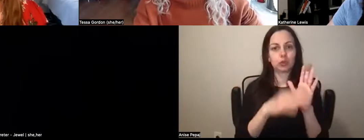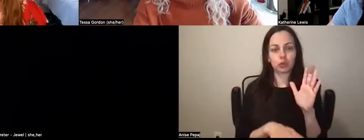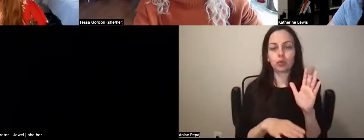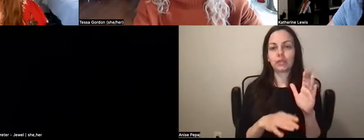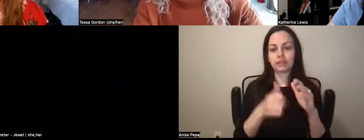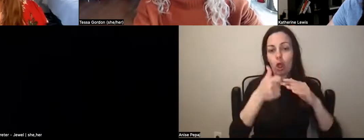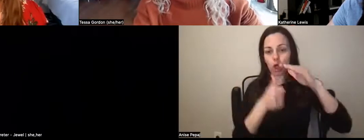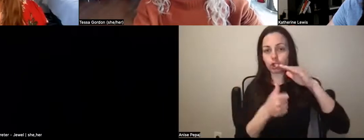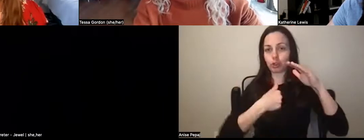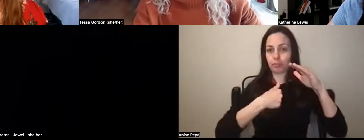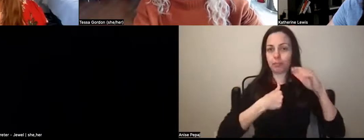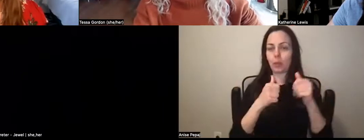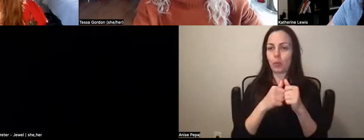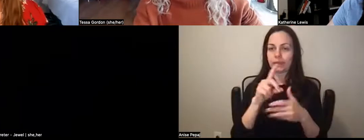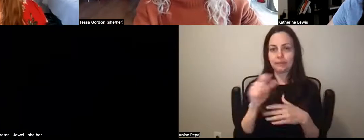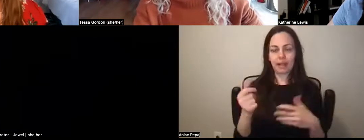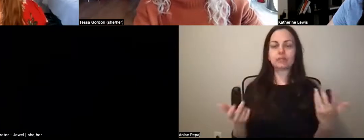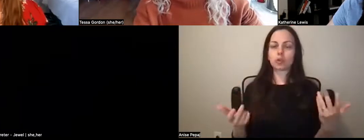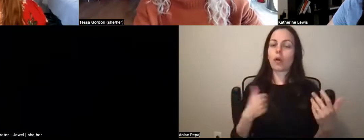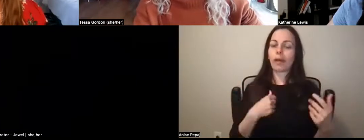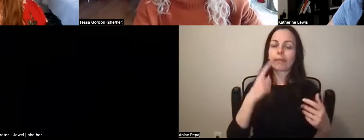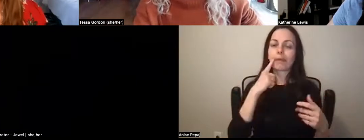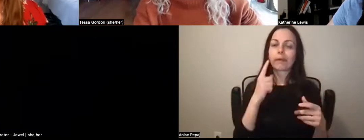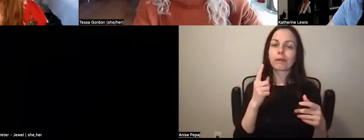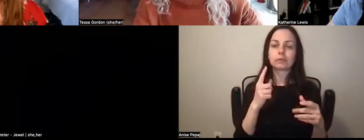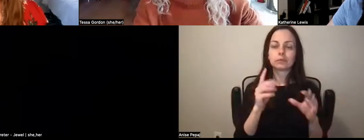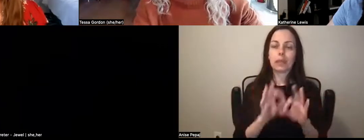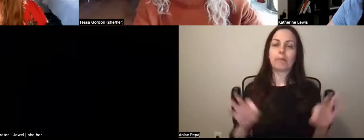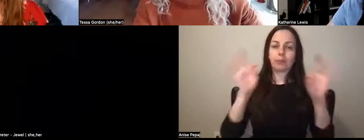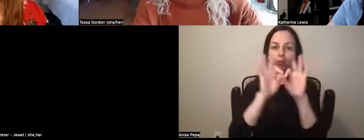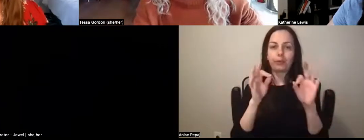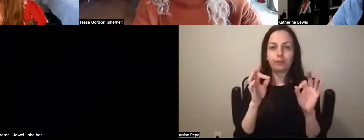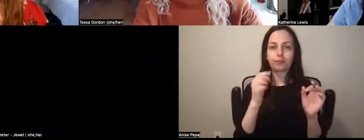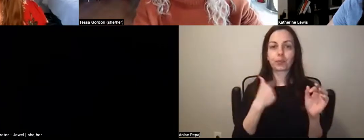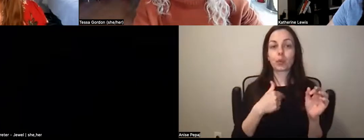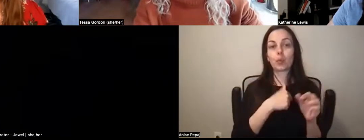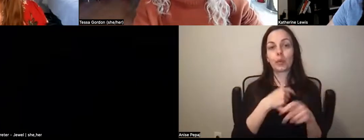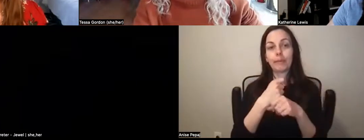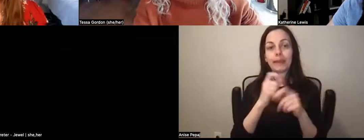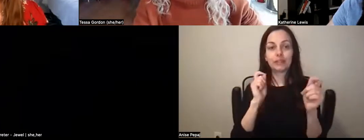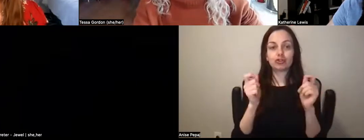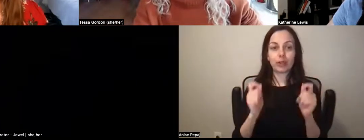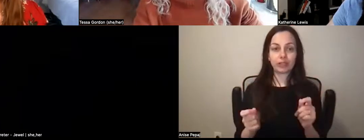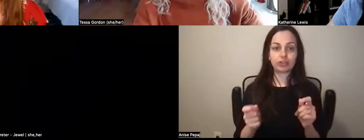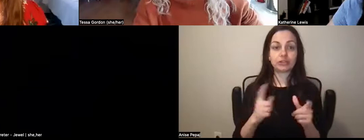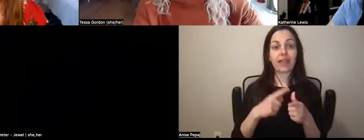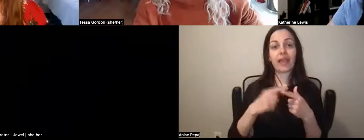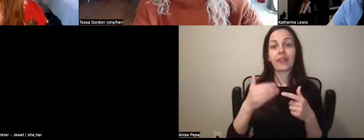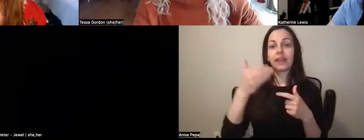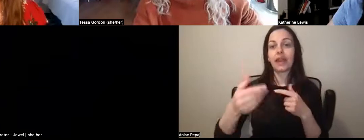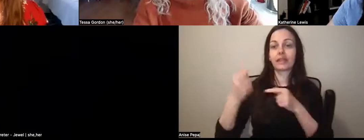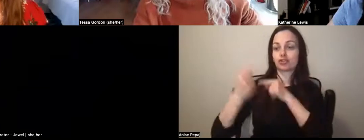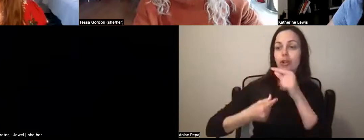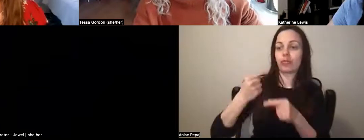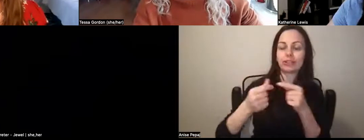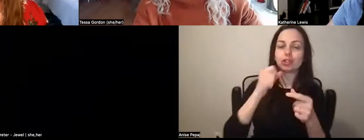with disabilities. And so I just think it's important that we make these changes so that the next generation don't face the